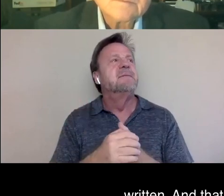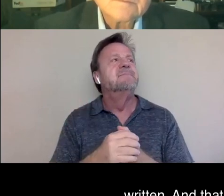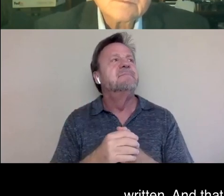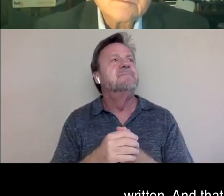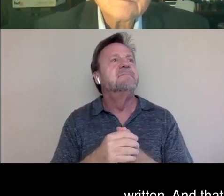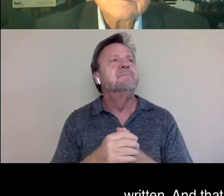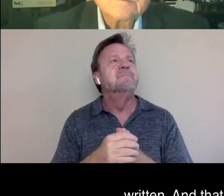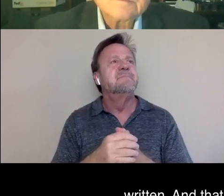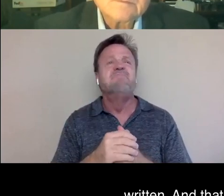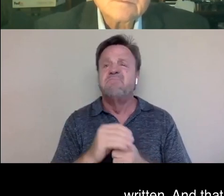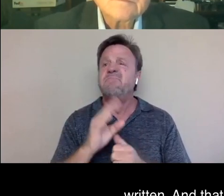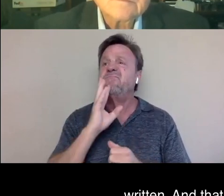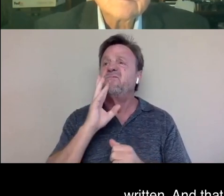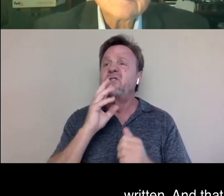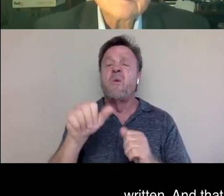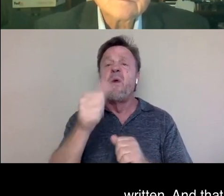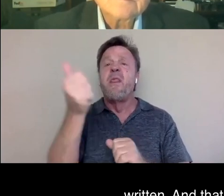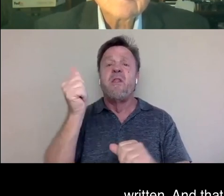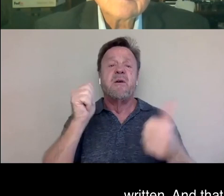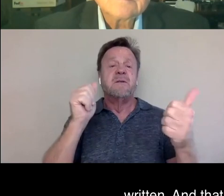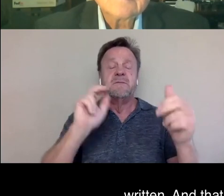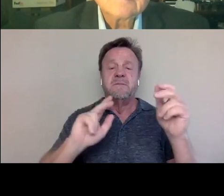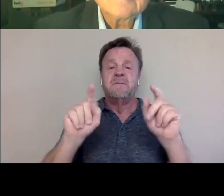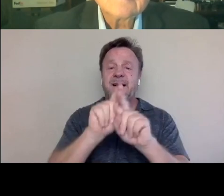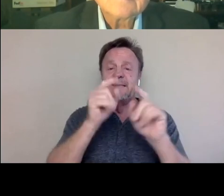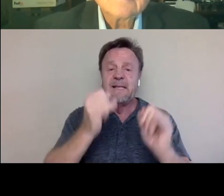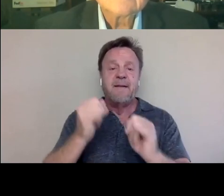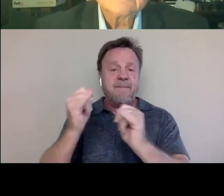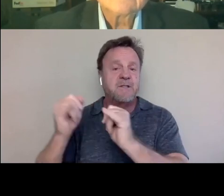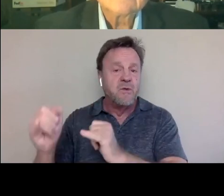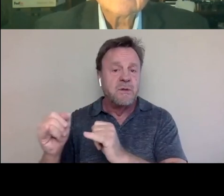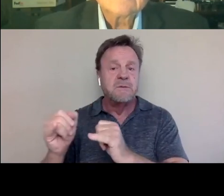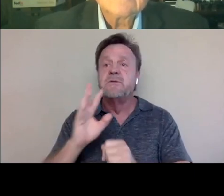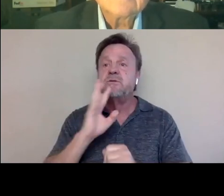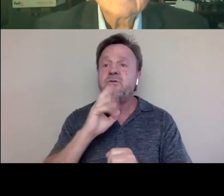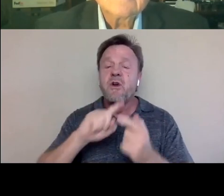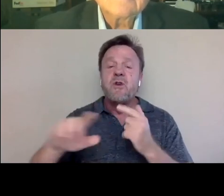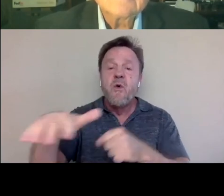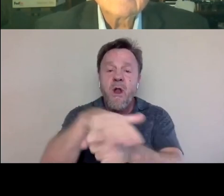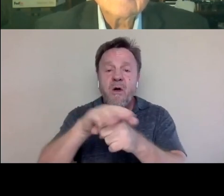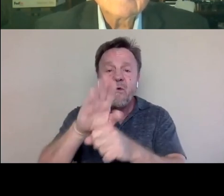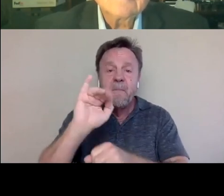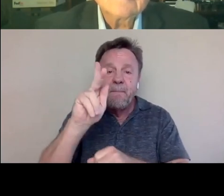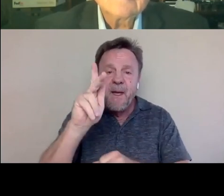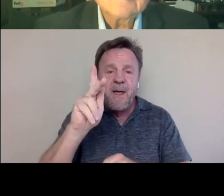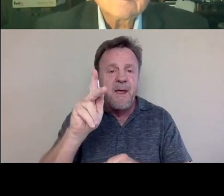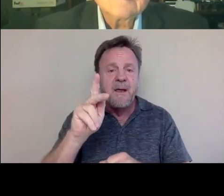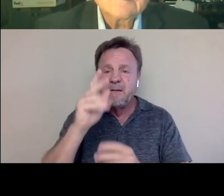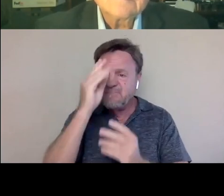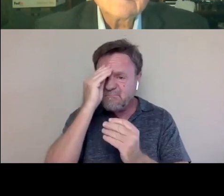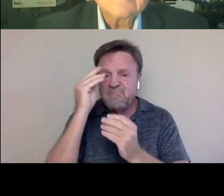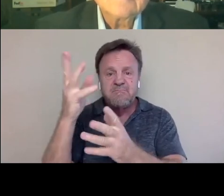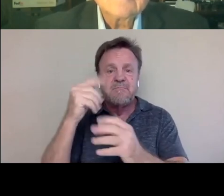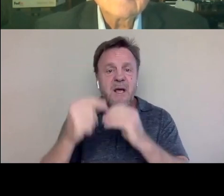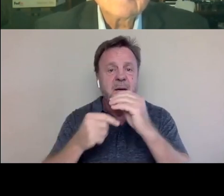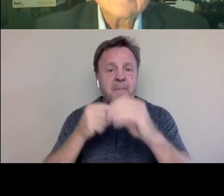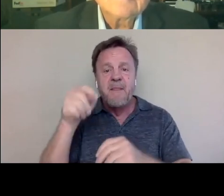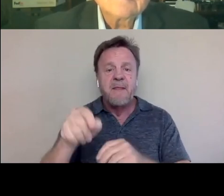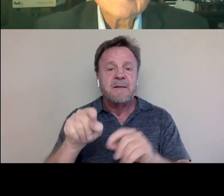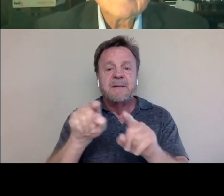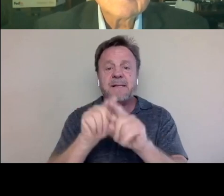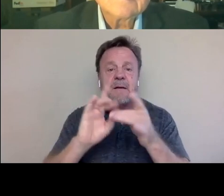talk to others, as individuals. Talk to your local bank, sell them on this as a